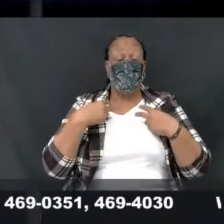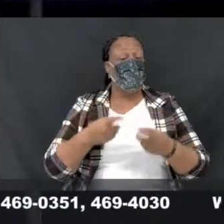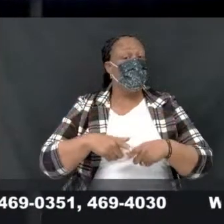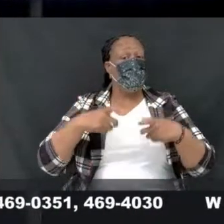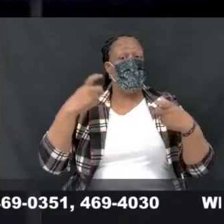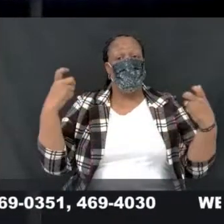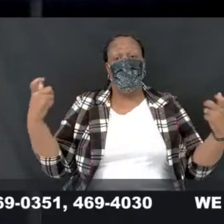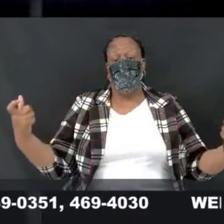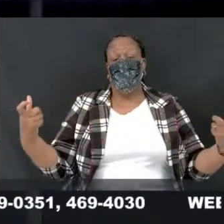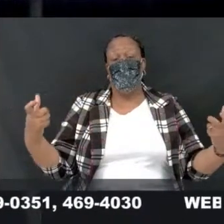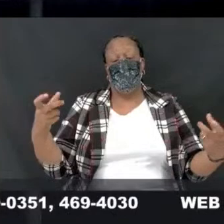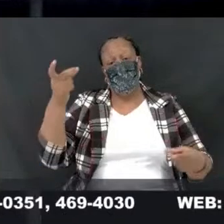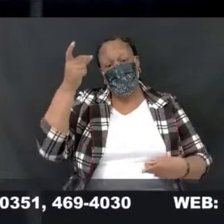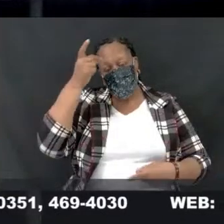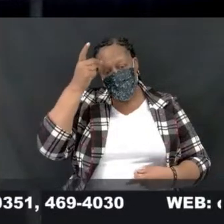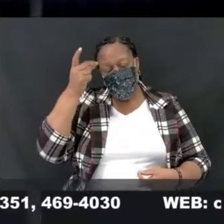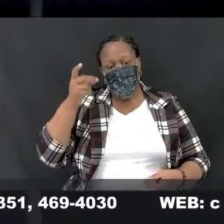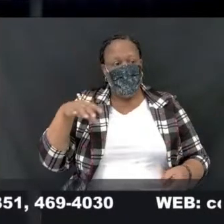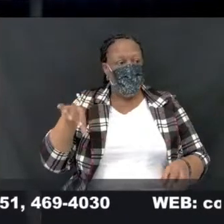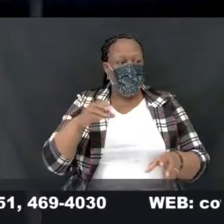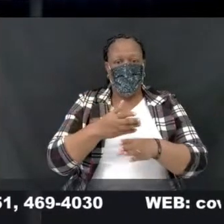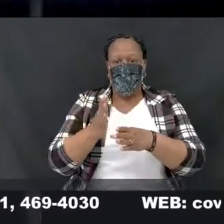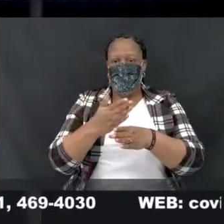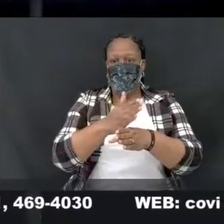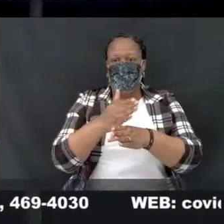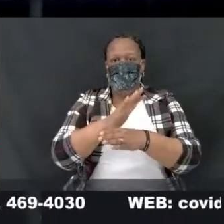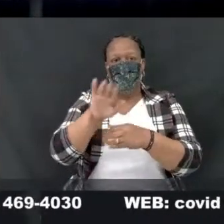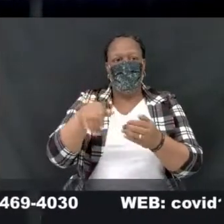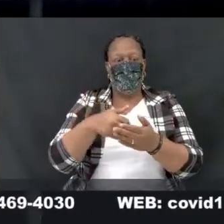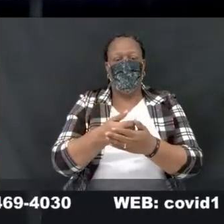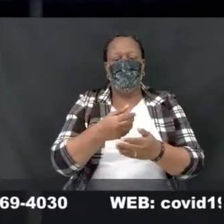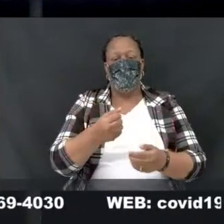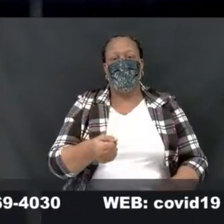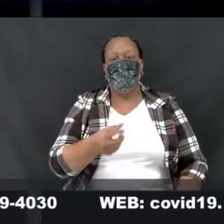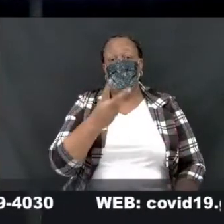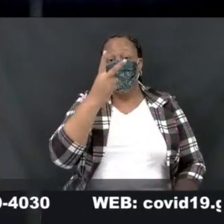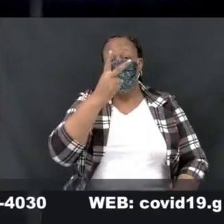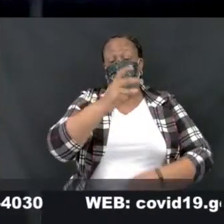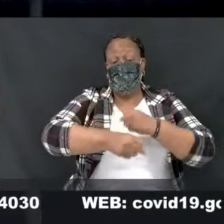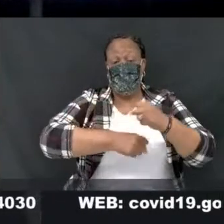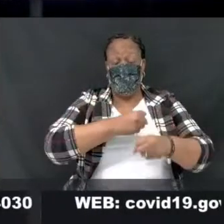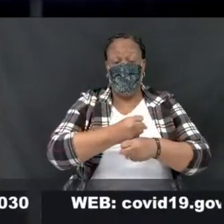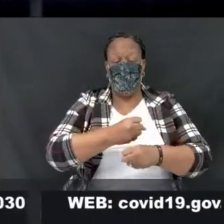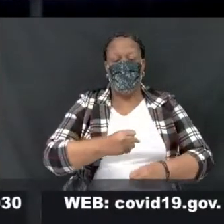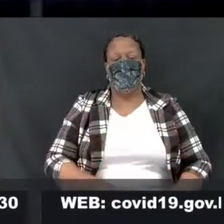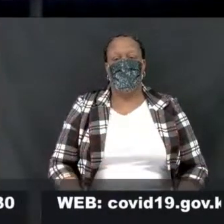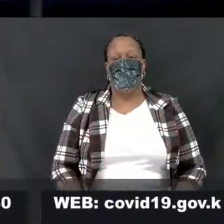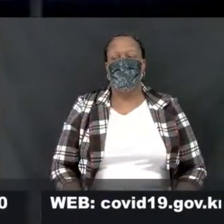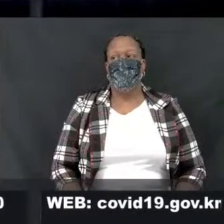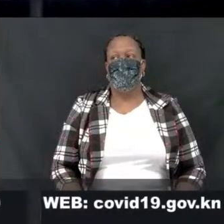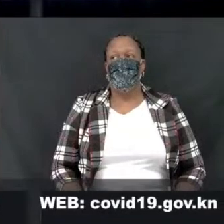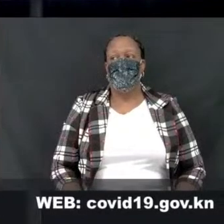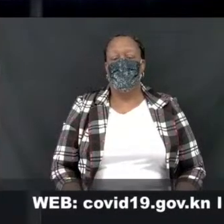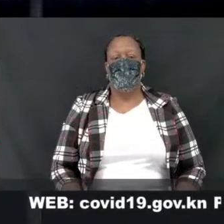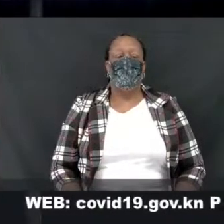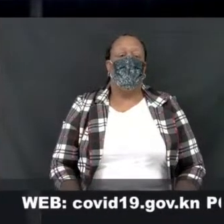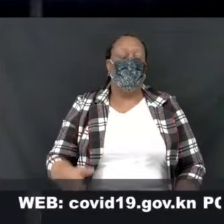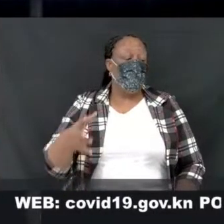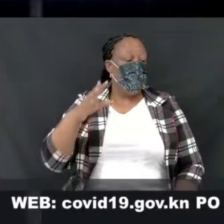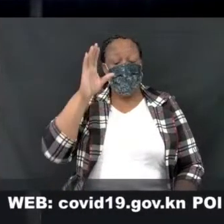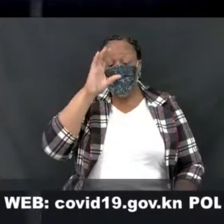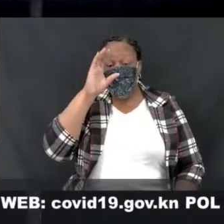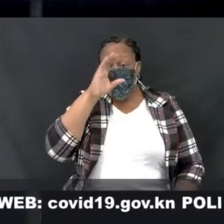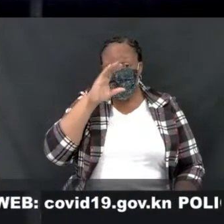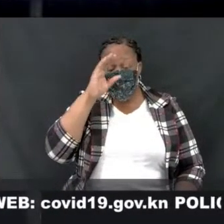but we kept you updated over the last 2 years with information as it unfolded. We followed the best scientific